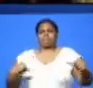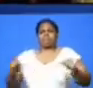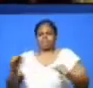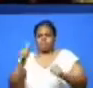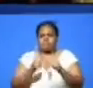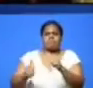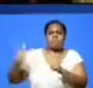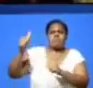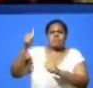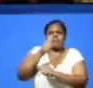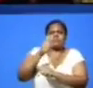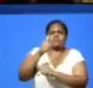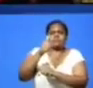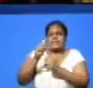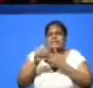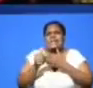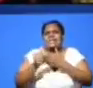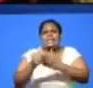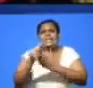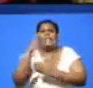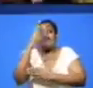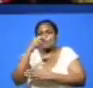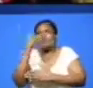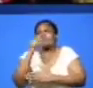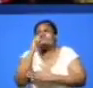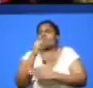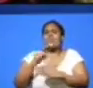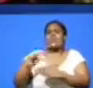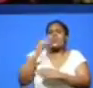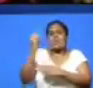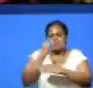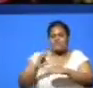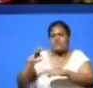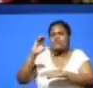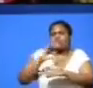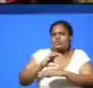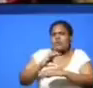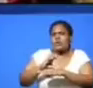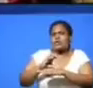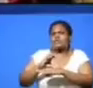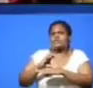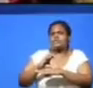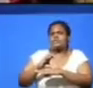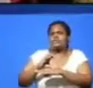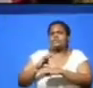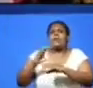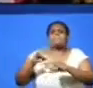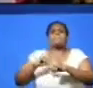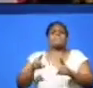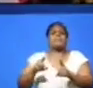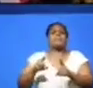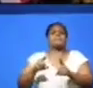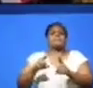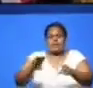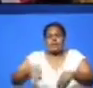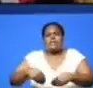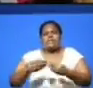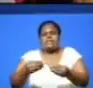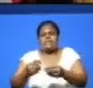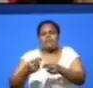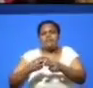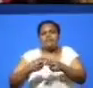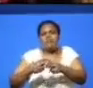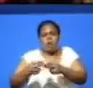to be the head, not only over the church, but he gave him temporal